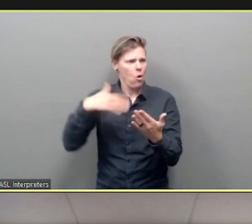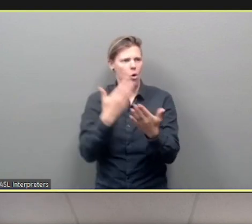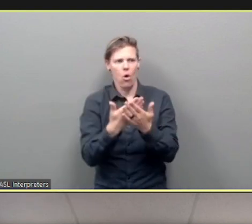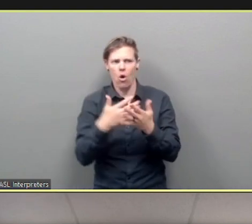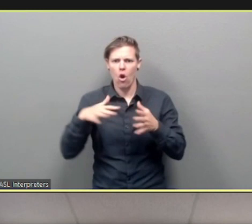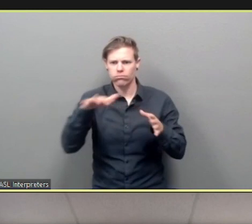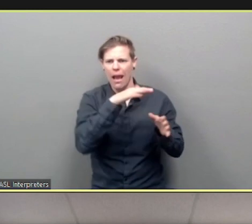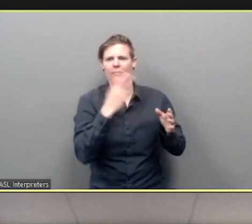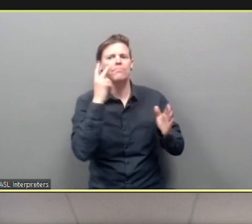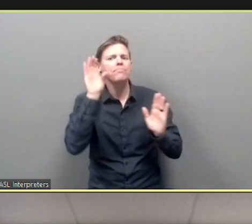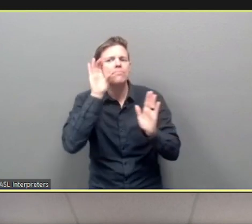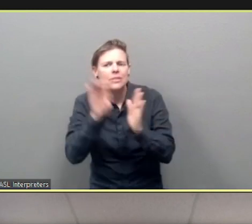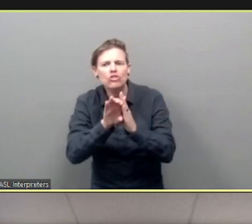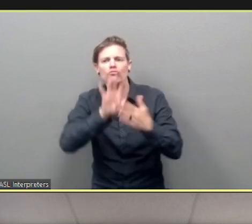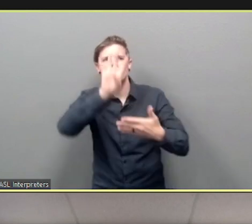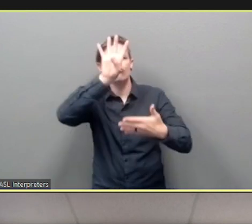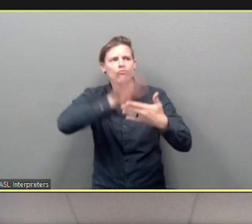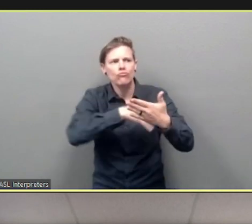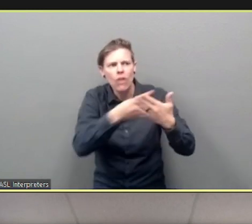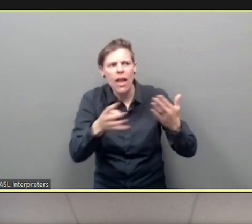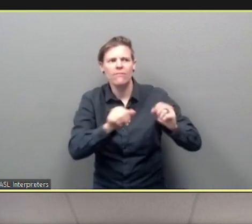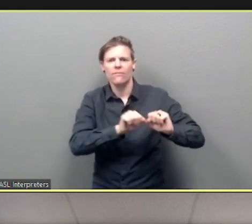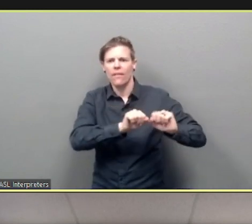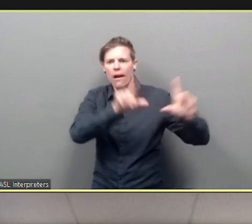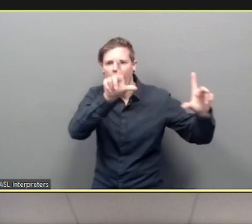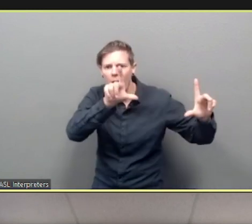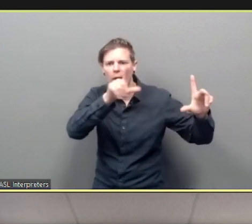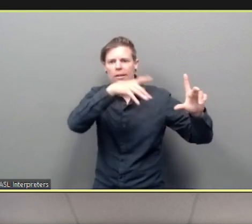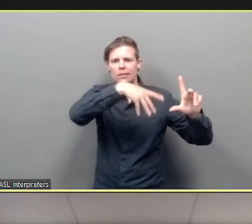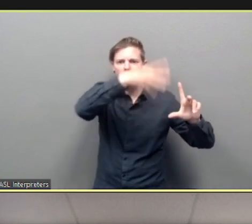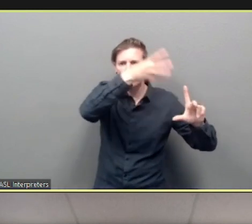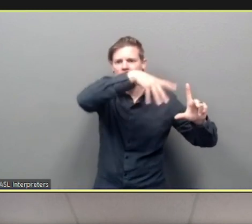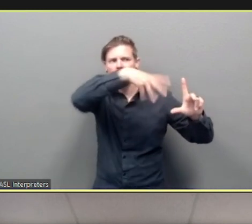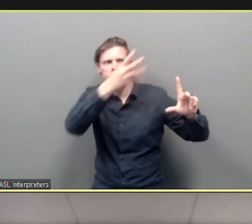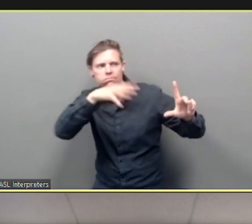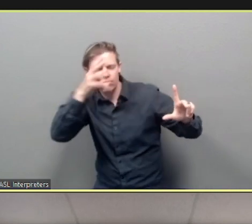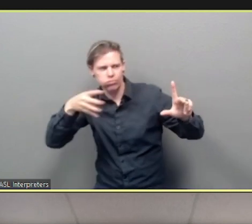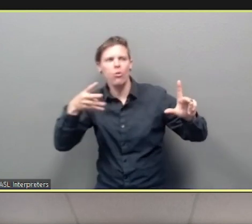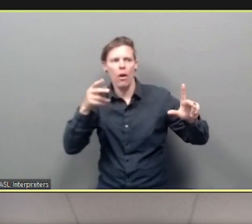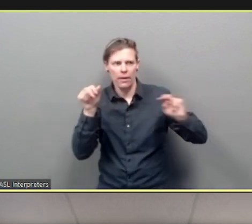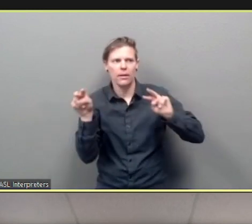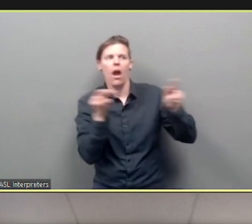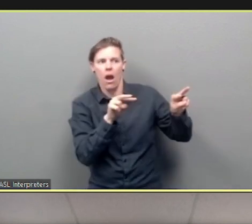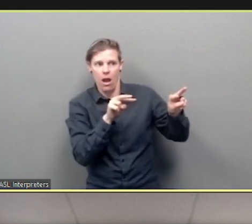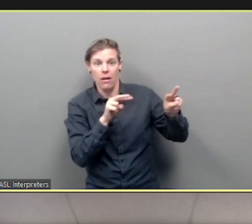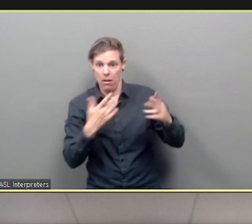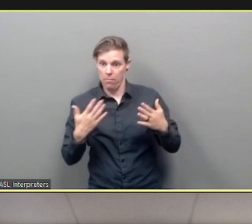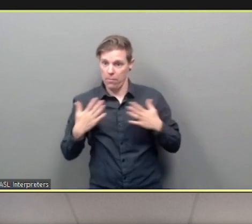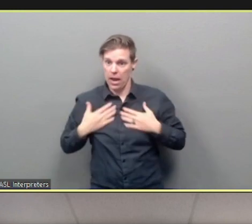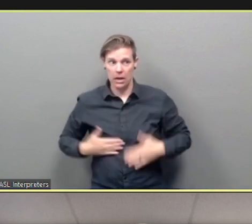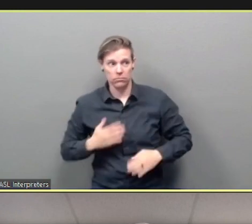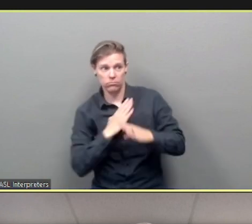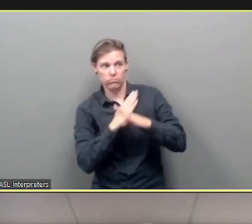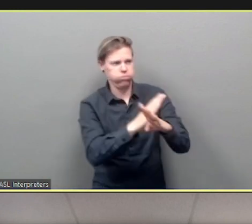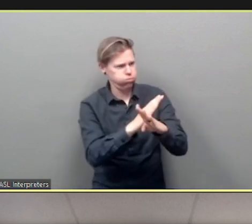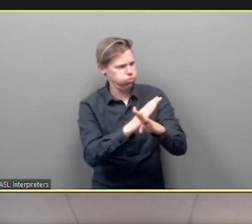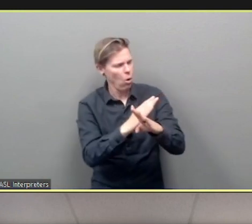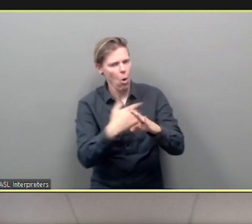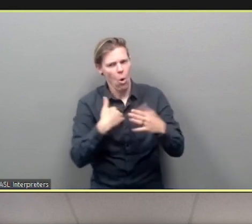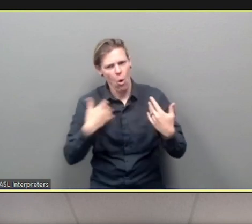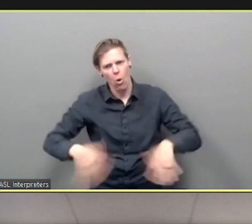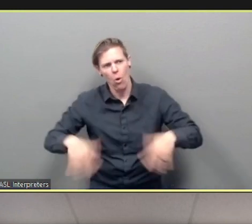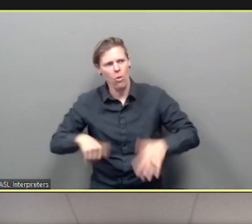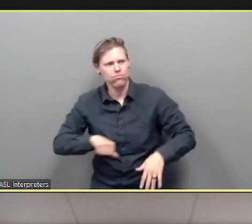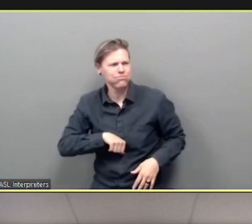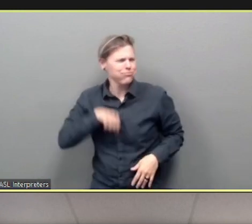are important, including even getting preventative health care. We're so proud of our success with boosters. We're